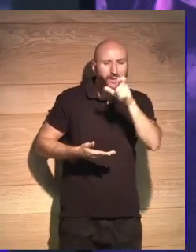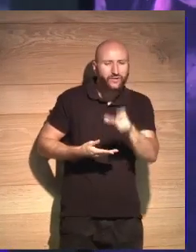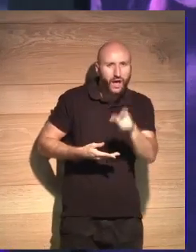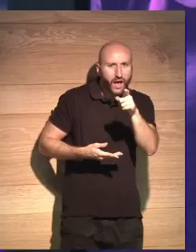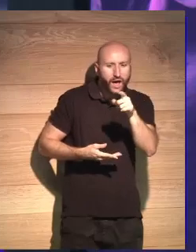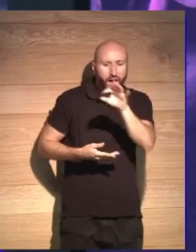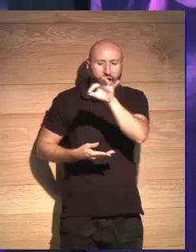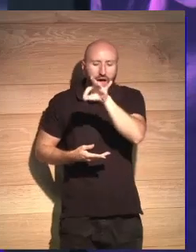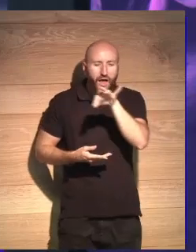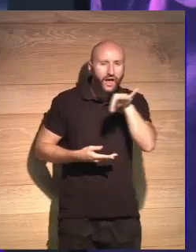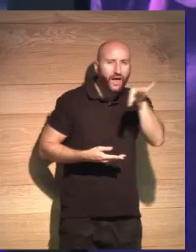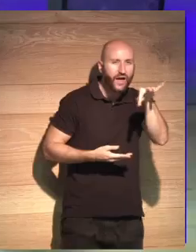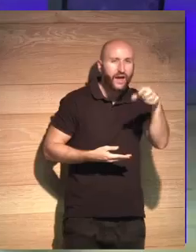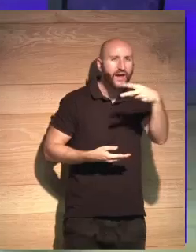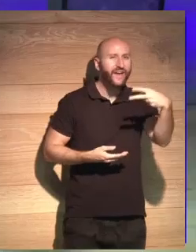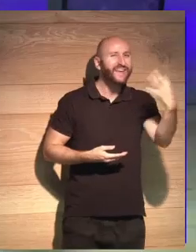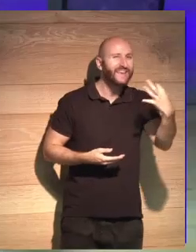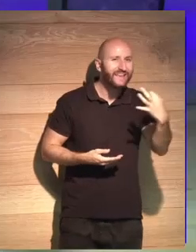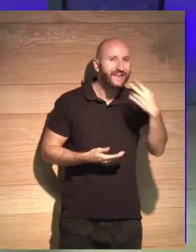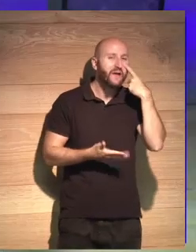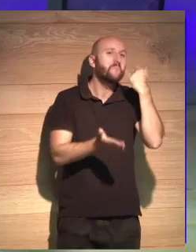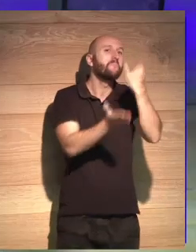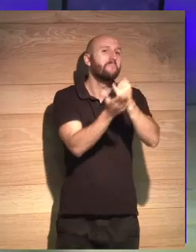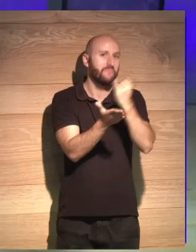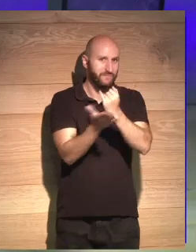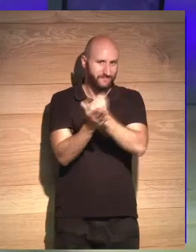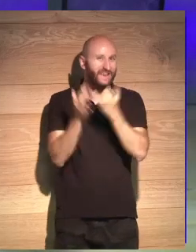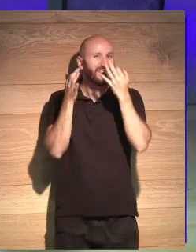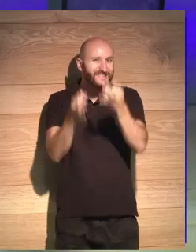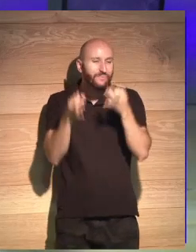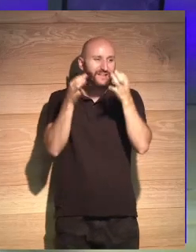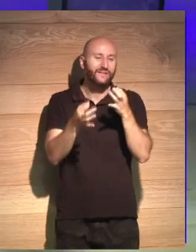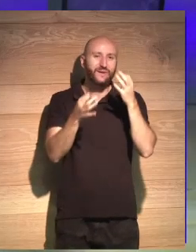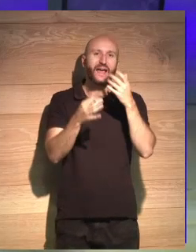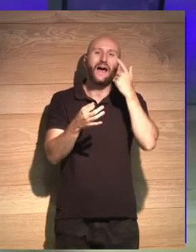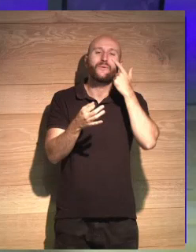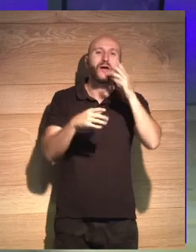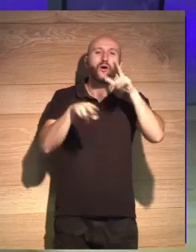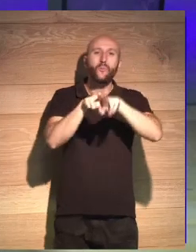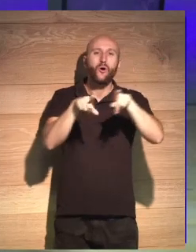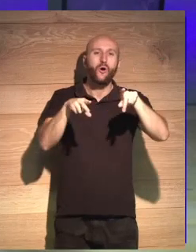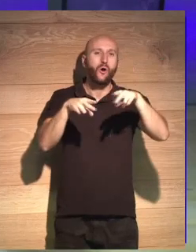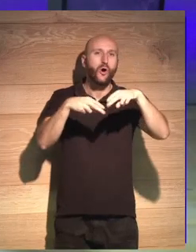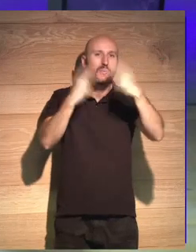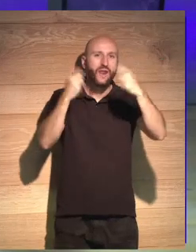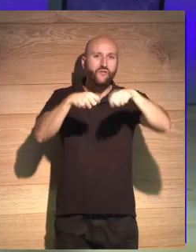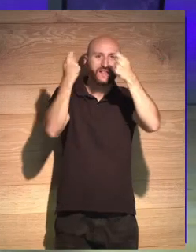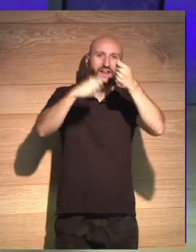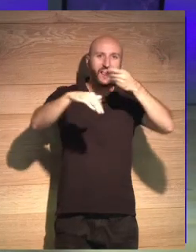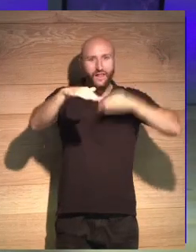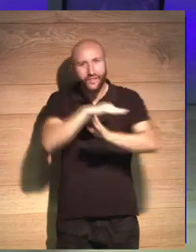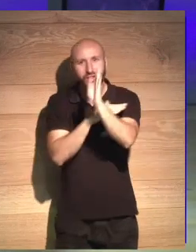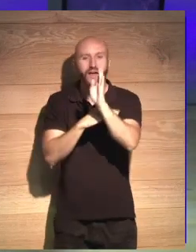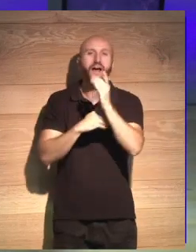So, you have no fear. You could just try. What if I do this? What will happen if I do this? So, you are always trying to